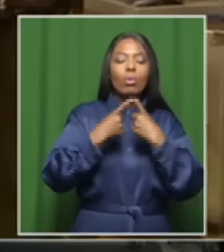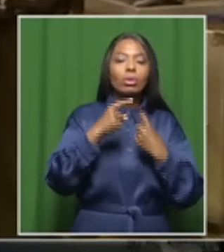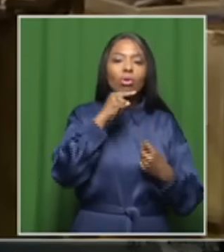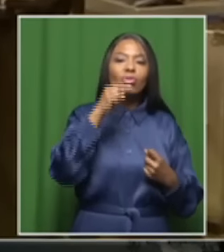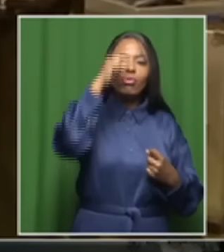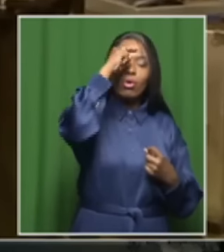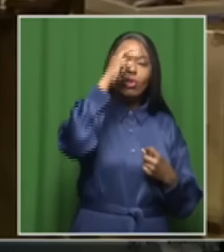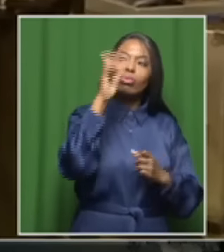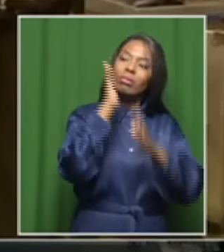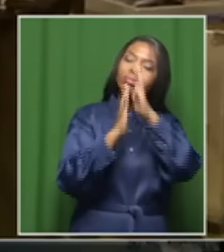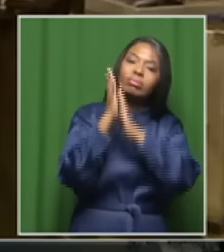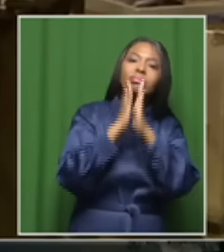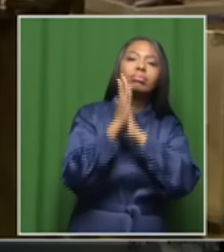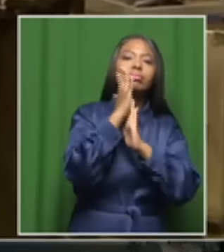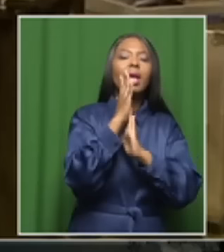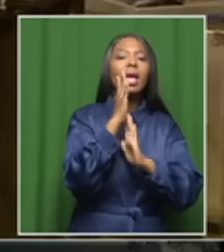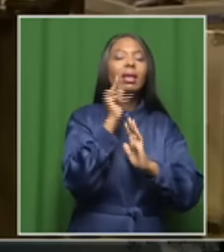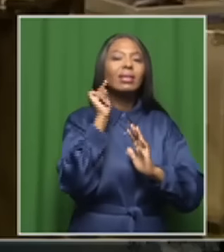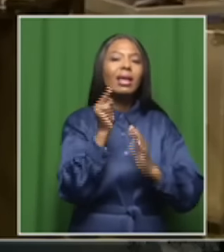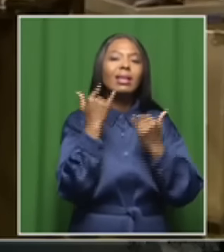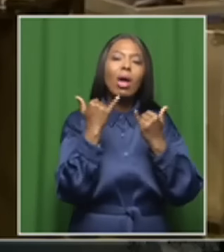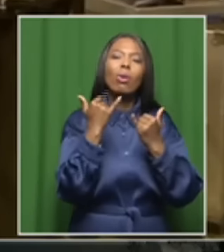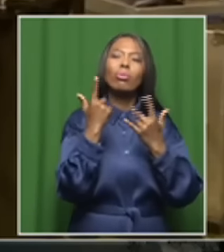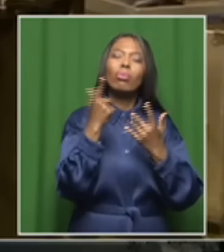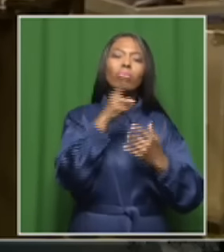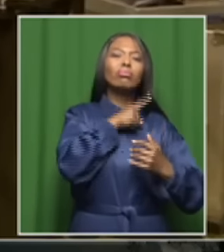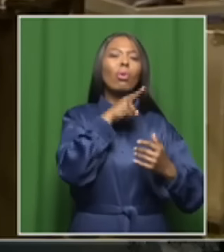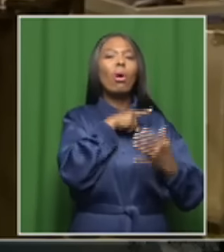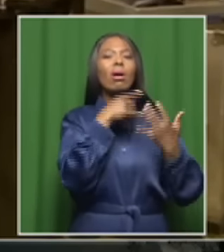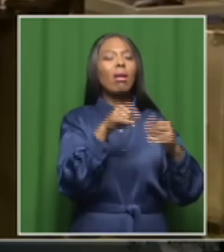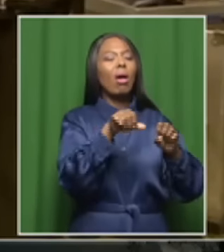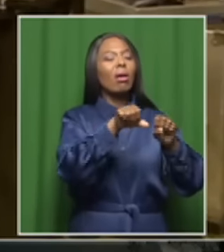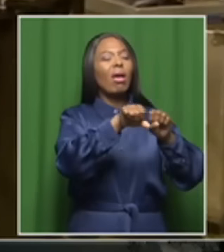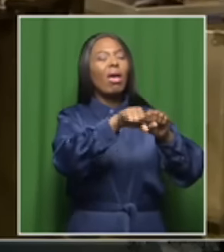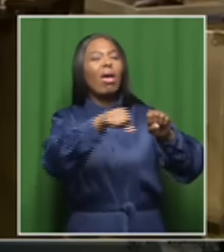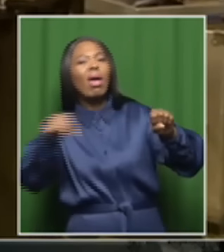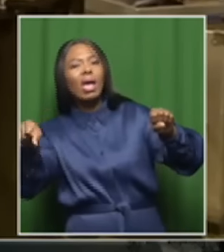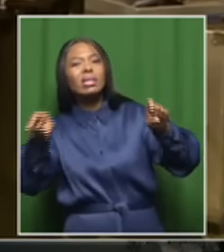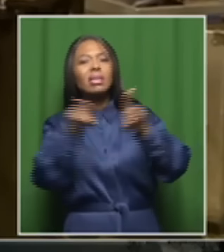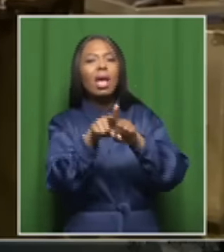us, how these stringent and strict